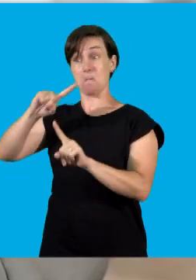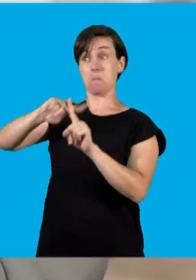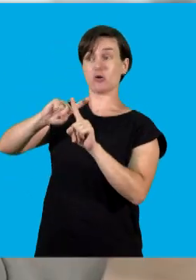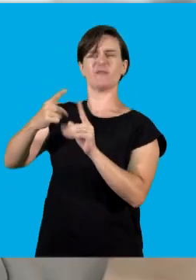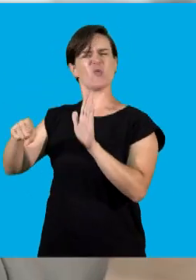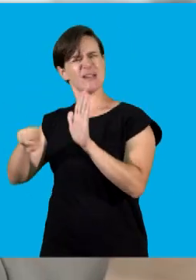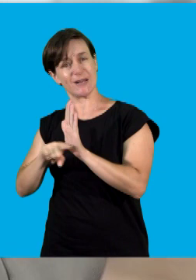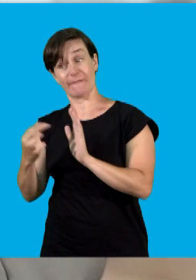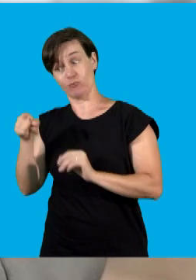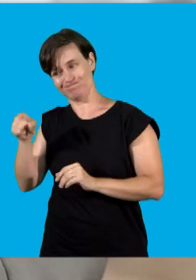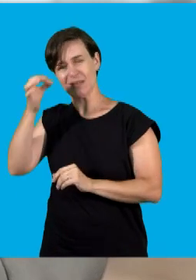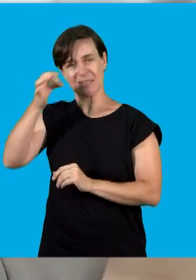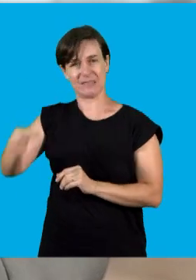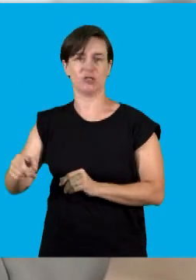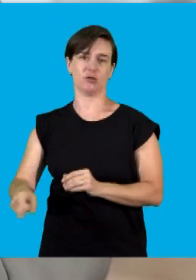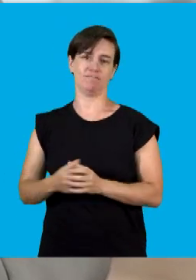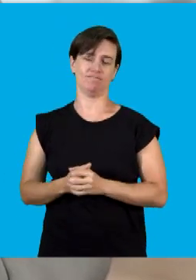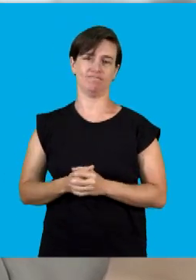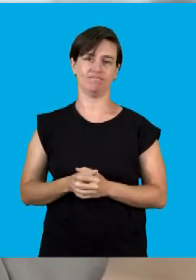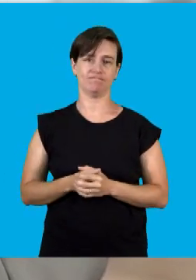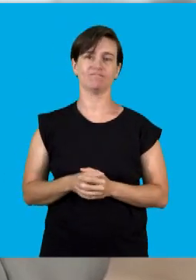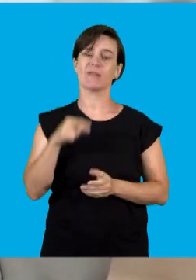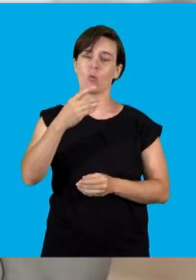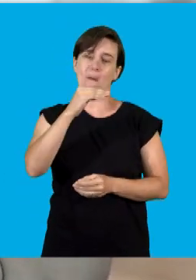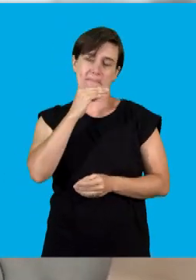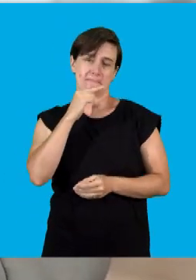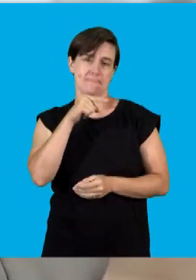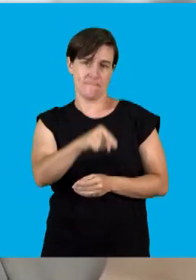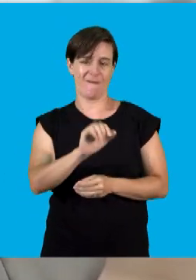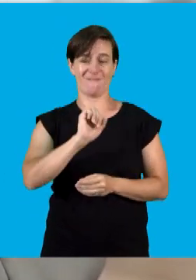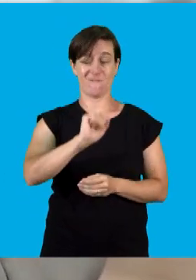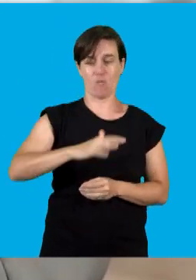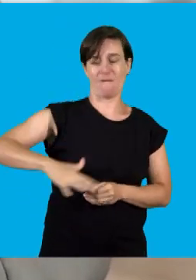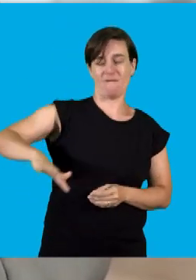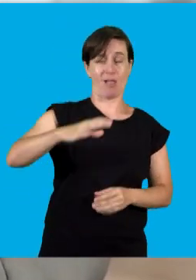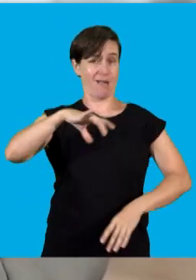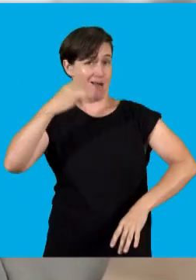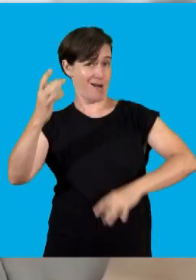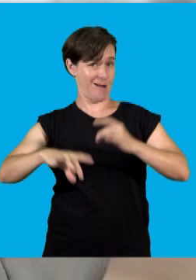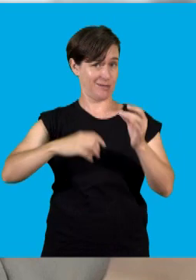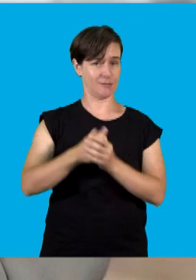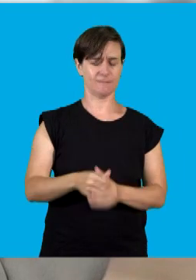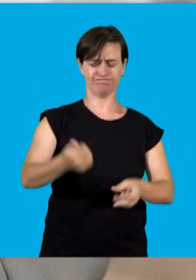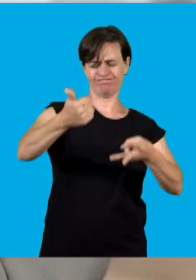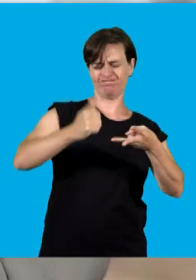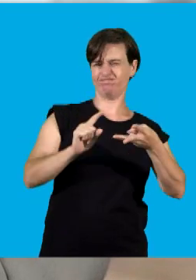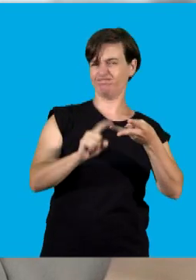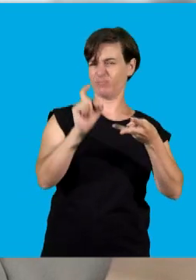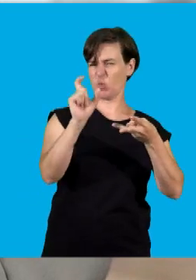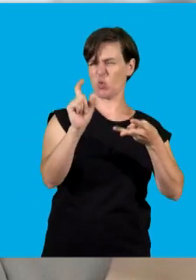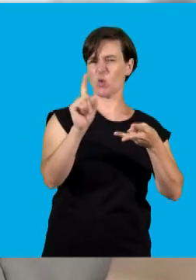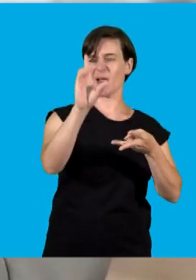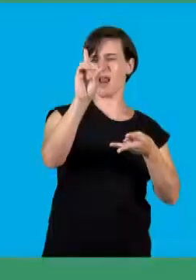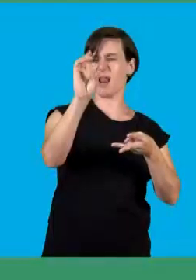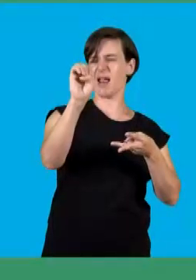looking at the negatives and the positives of a decision. That's what a force-field analysis is all about. Right. Thirdly, we're